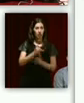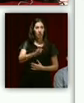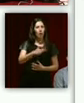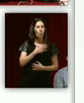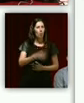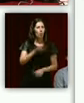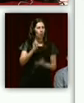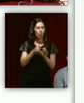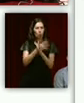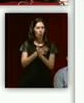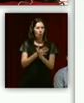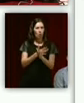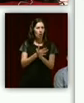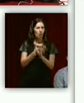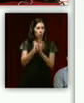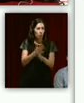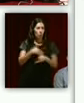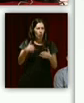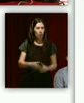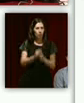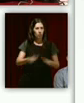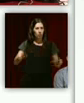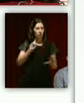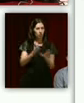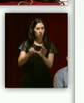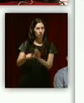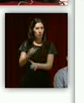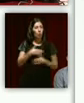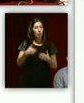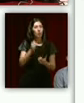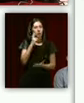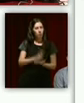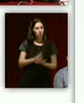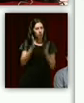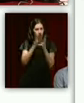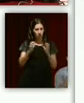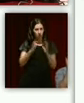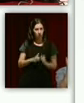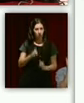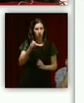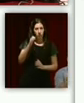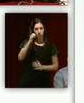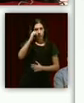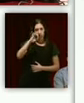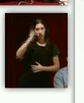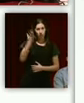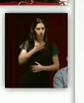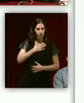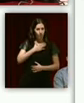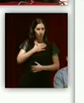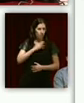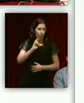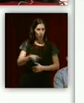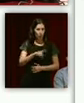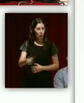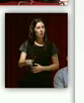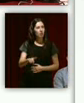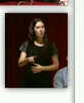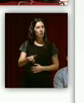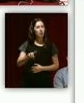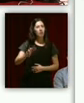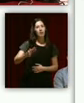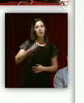able to play any game in any platform. It is a very ambitious challenge. The